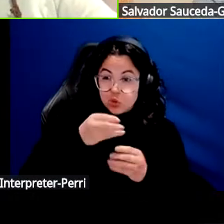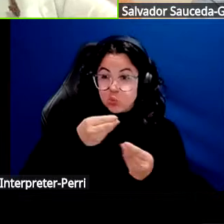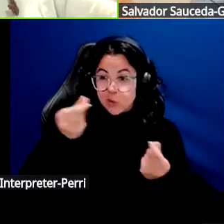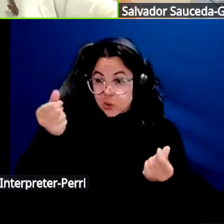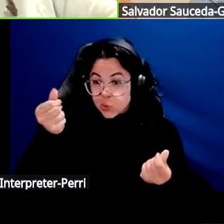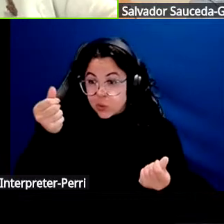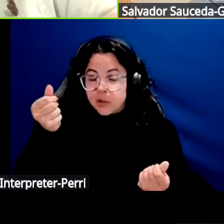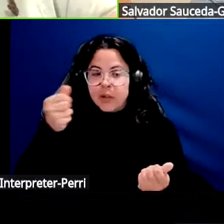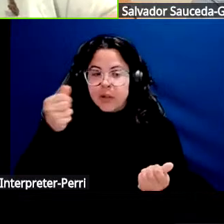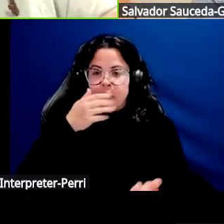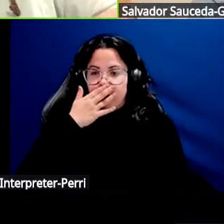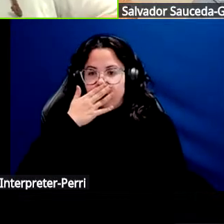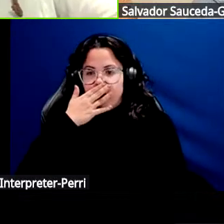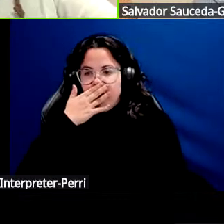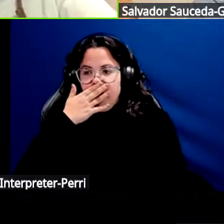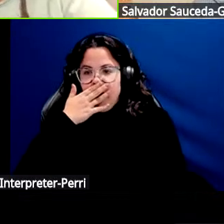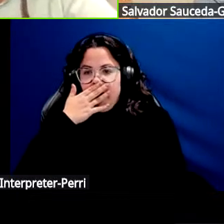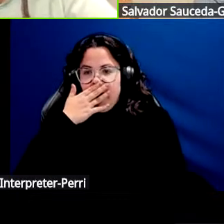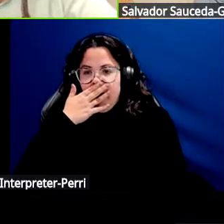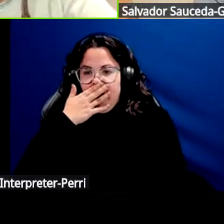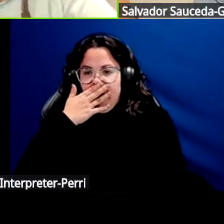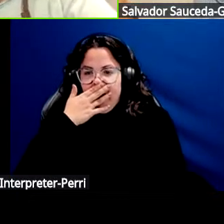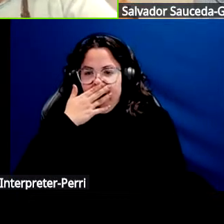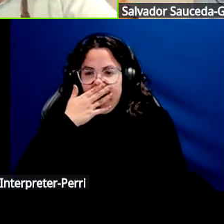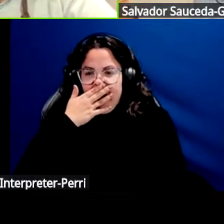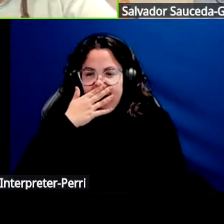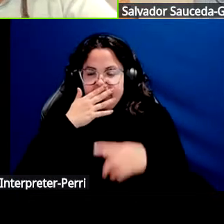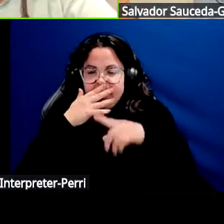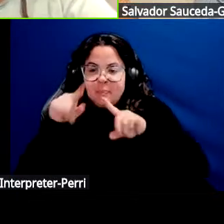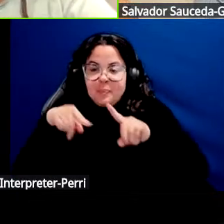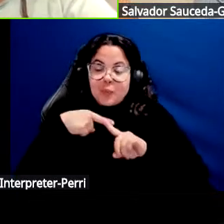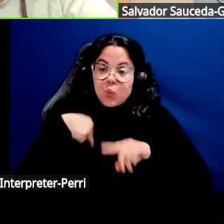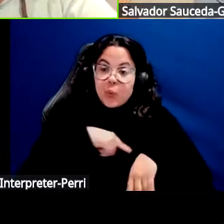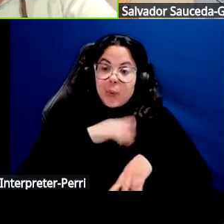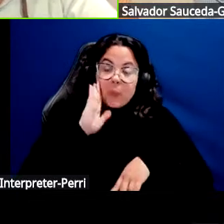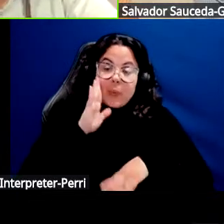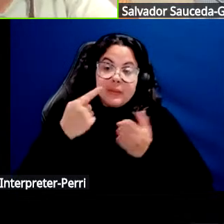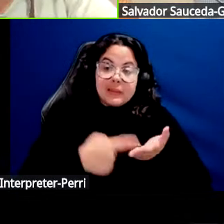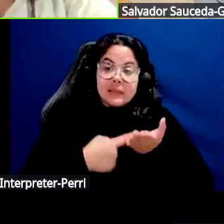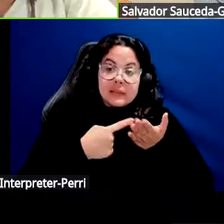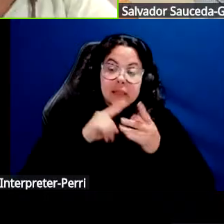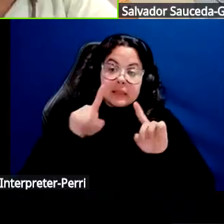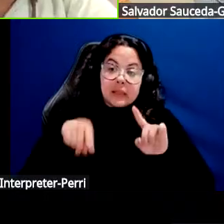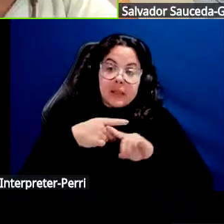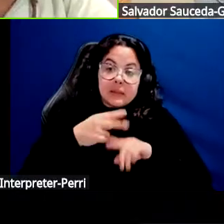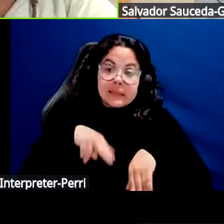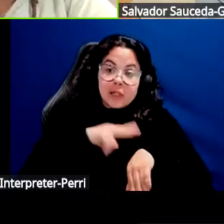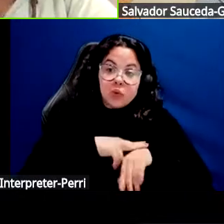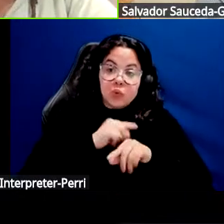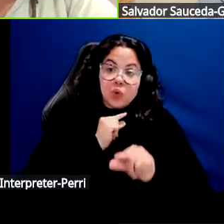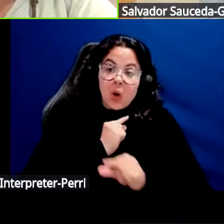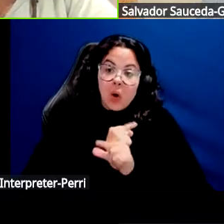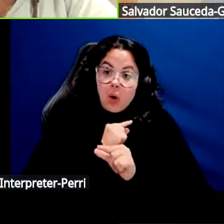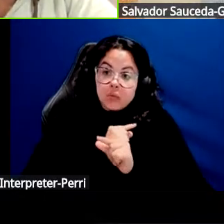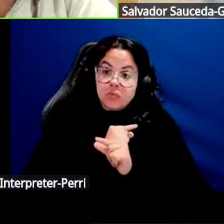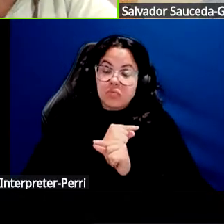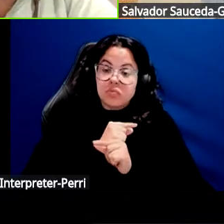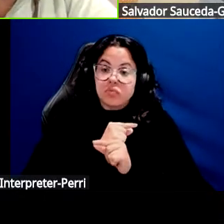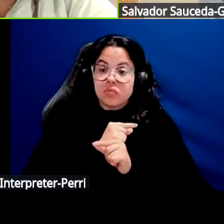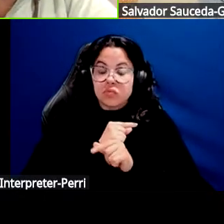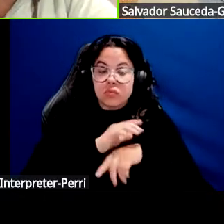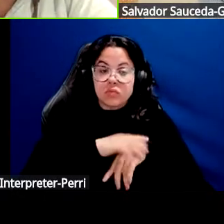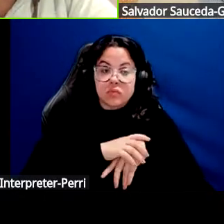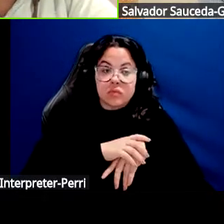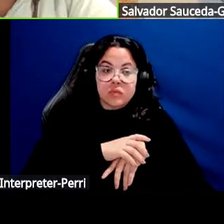resolution about that we will discuss against the National Guard's presence. Commissioner